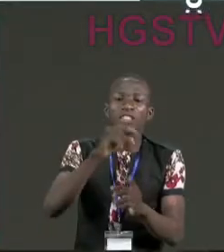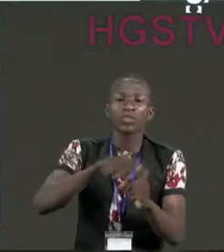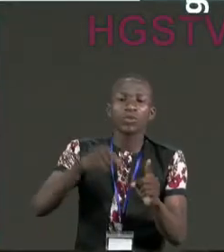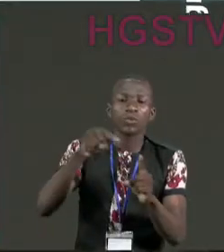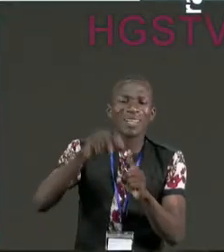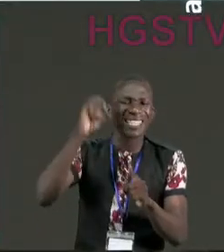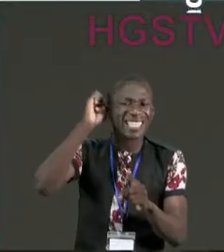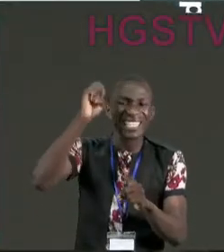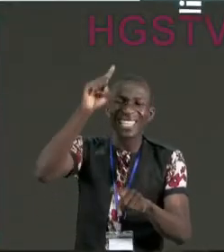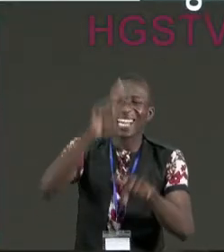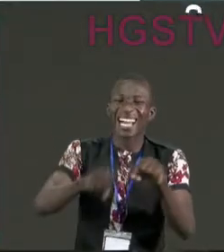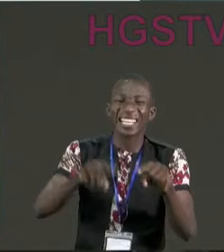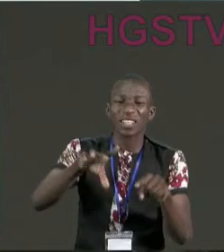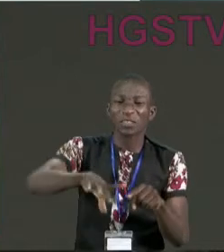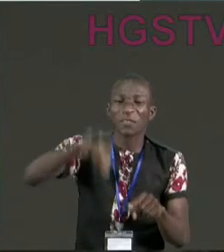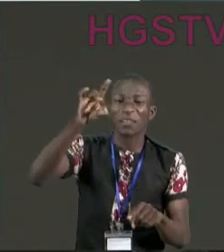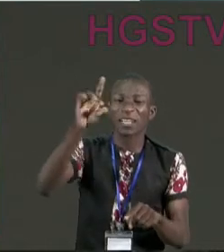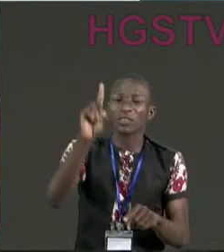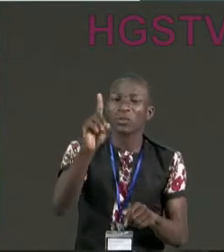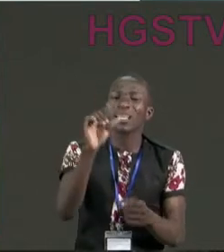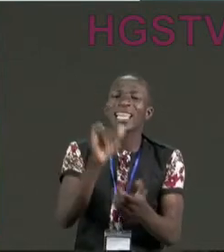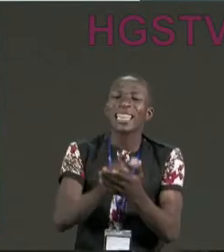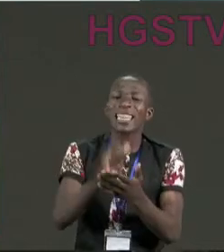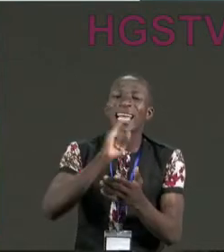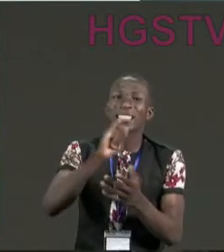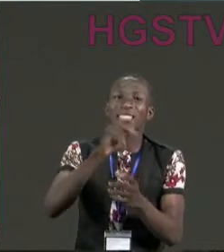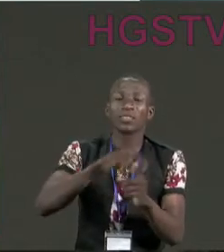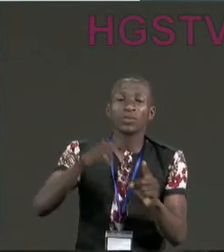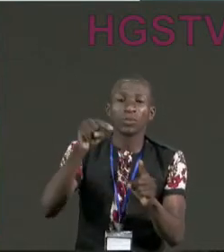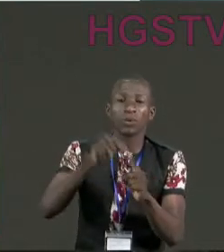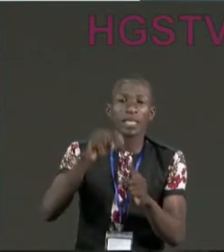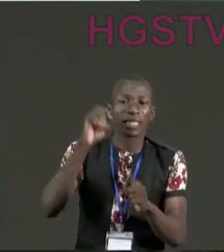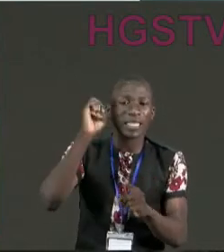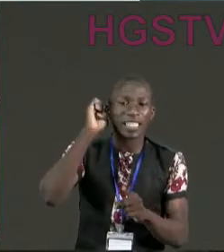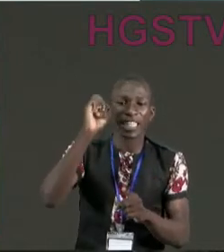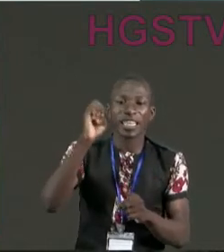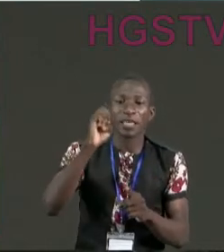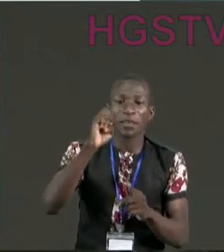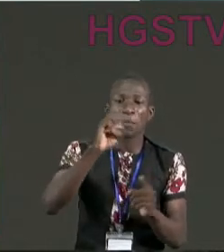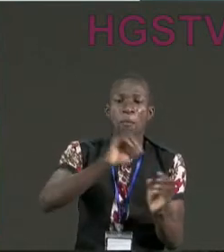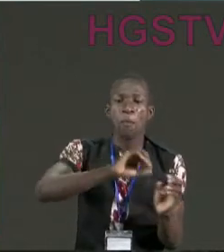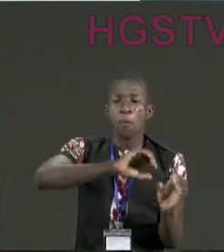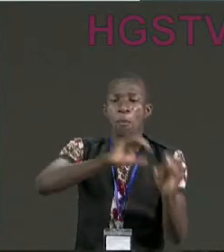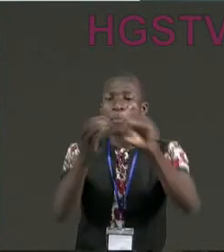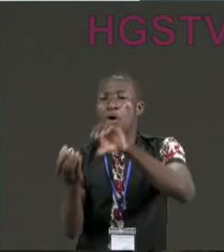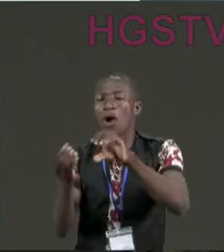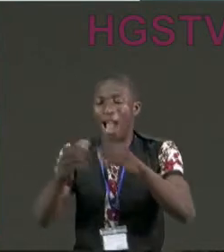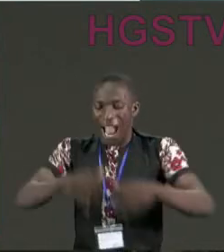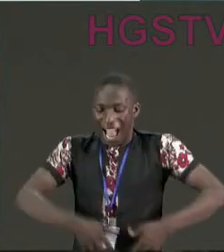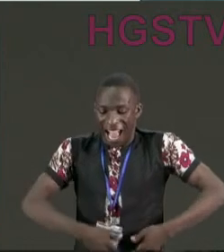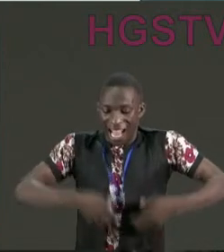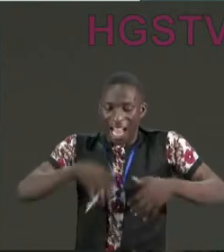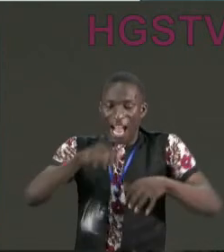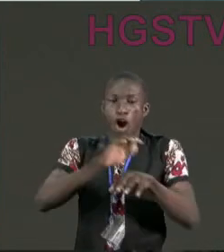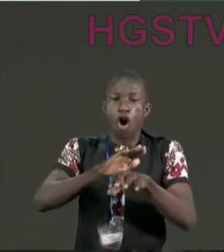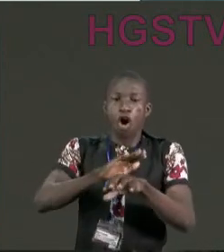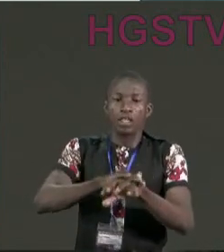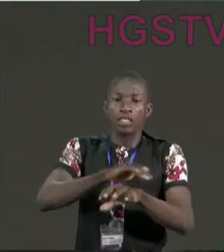him, that's when he poured his anger on the nation.